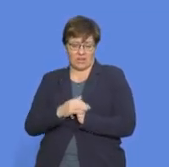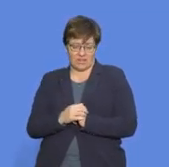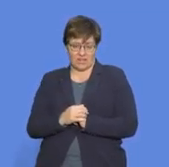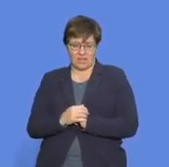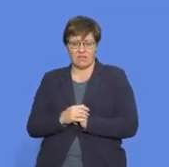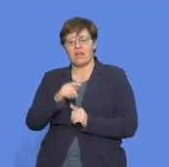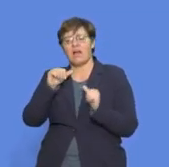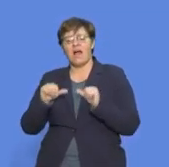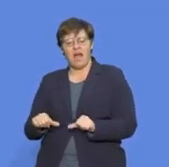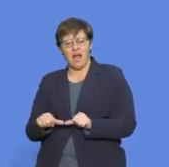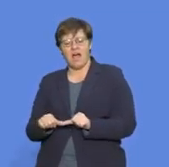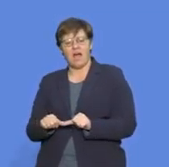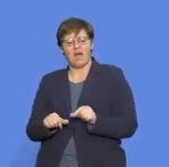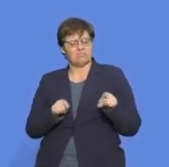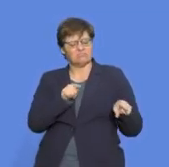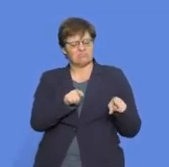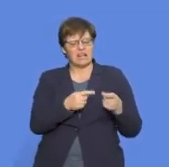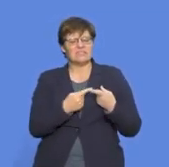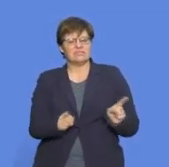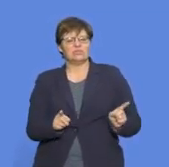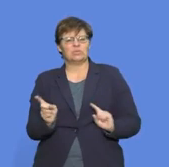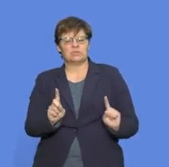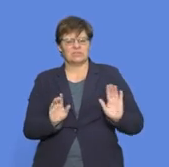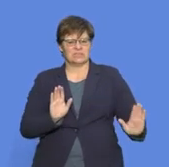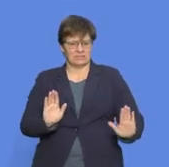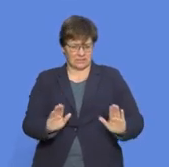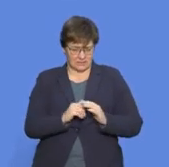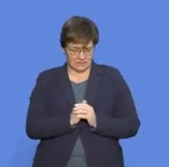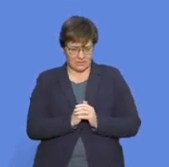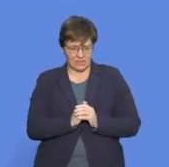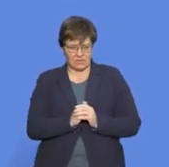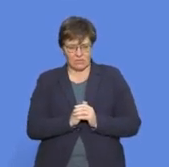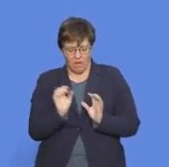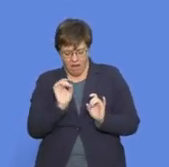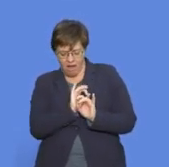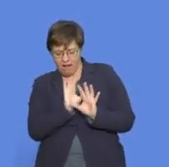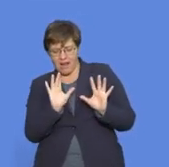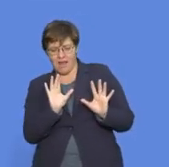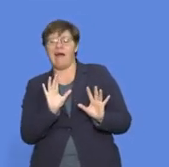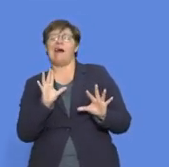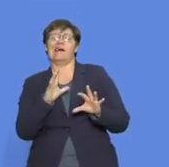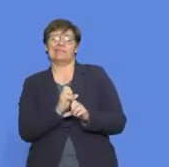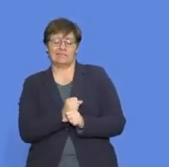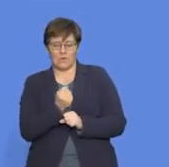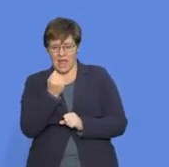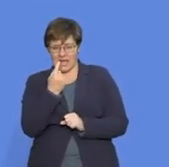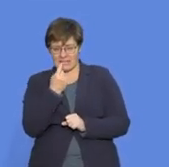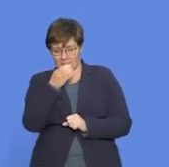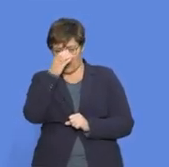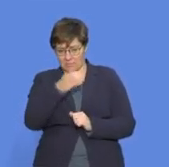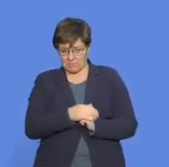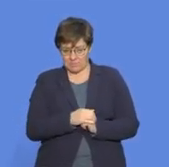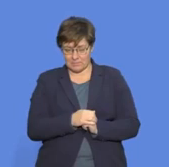then we're going to have a look at what the difference between the two is. Okay, so that we are able to